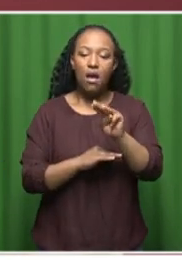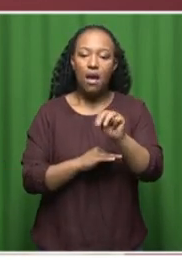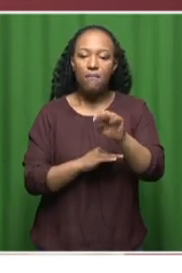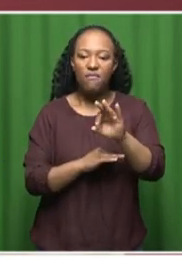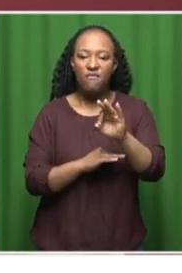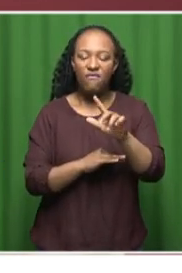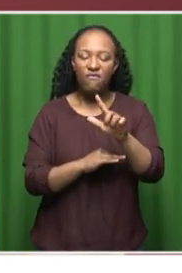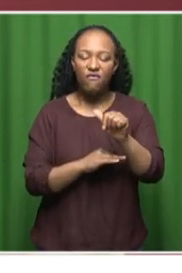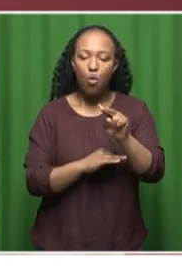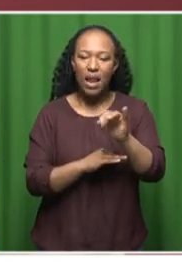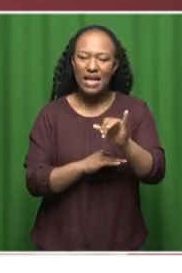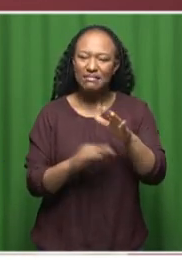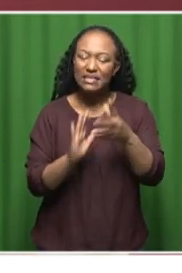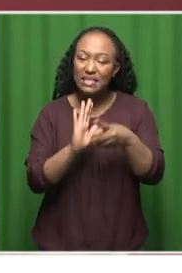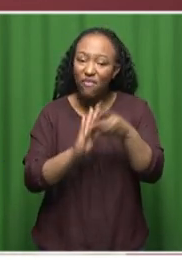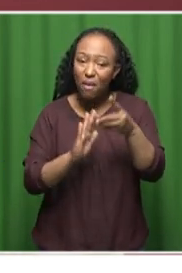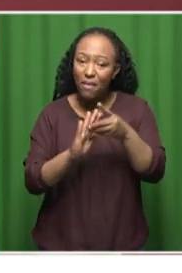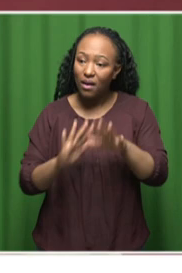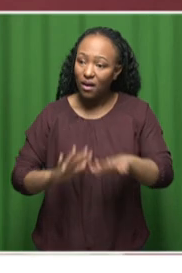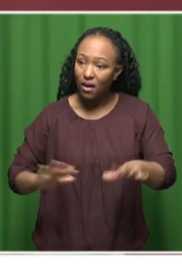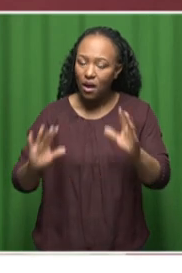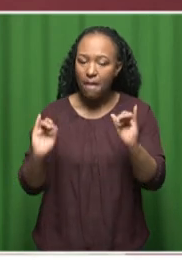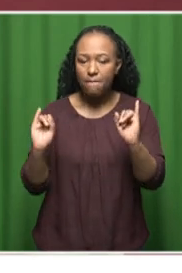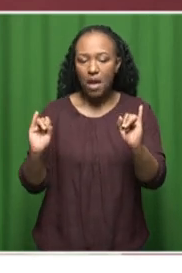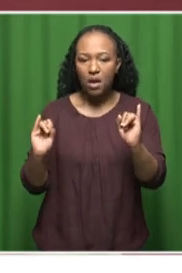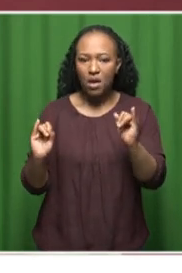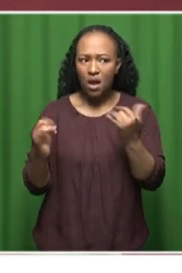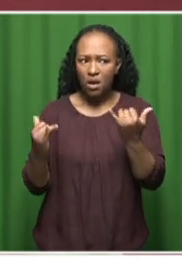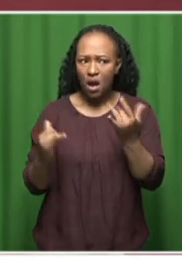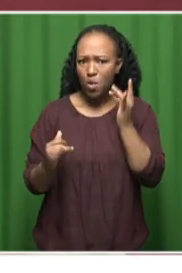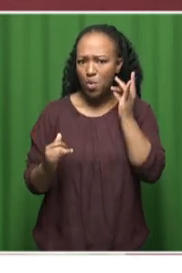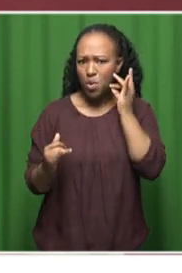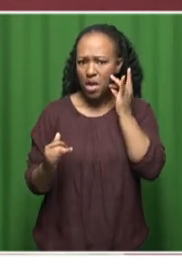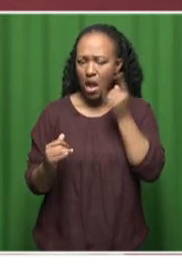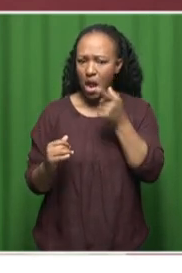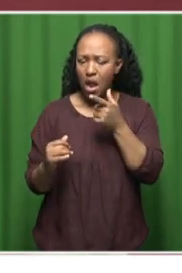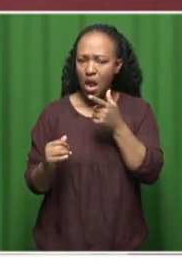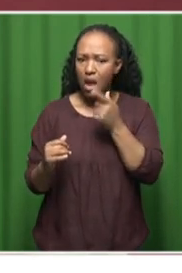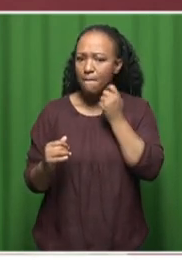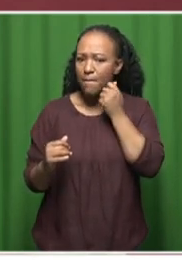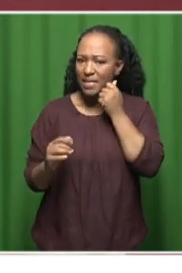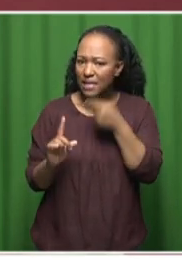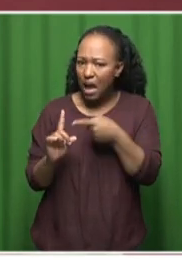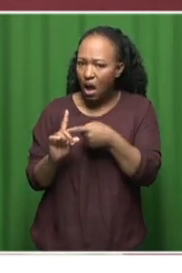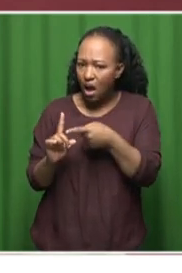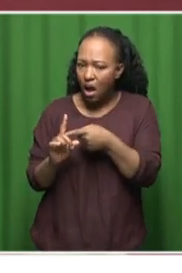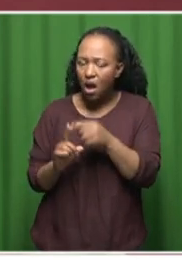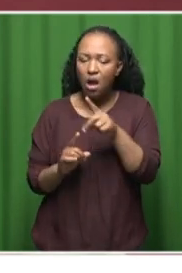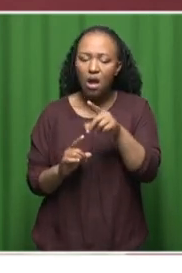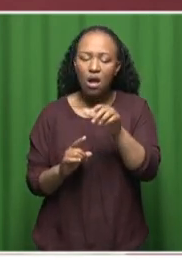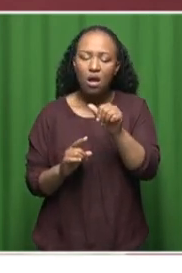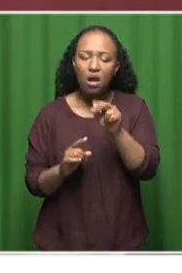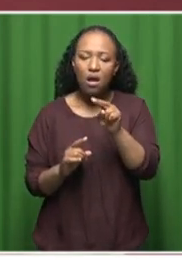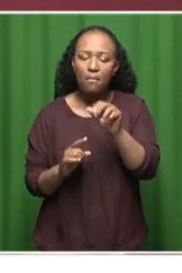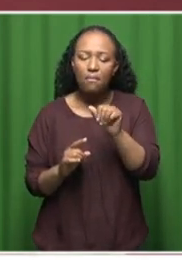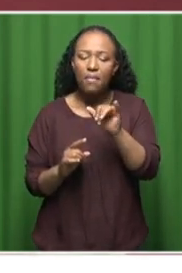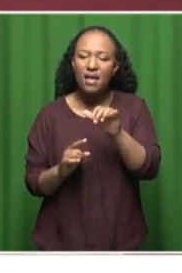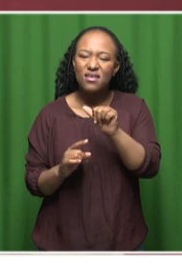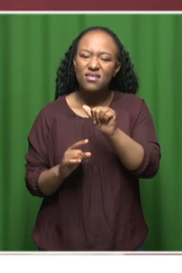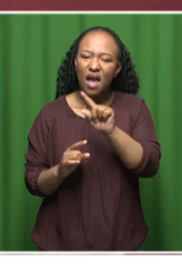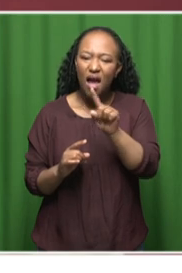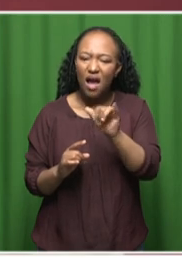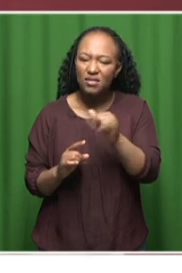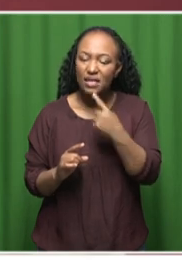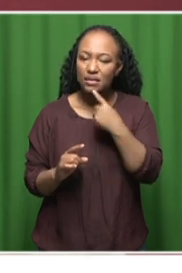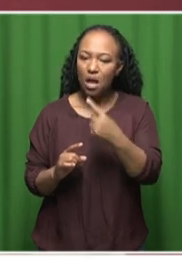been really bad. And now when we hear what Mr. Panyaza is saying to revitalize plans